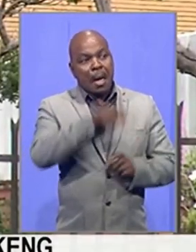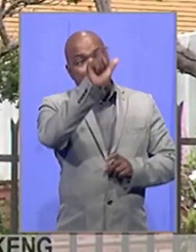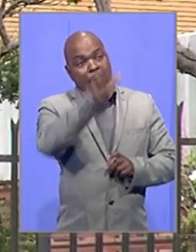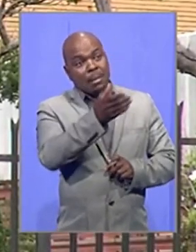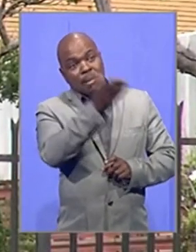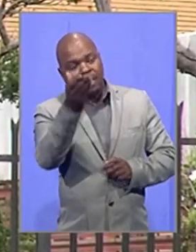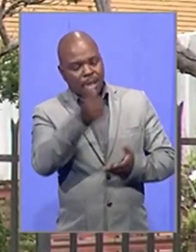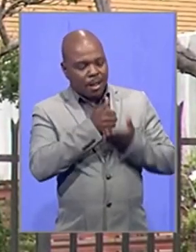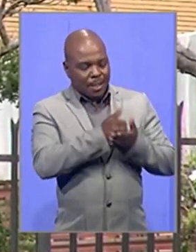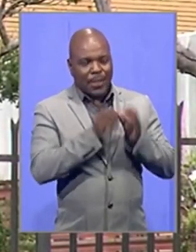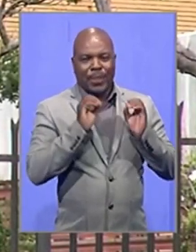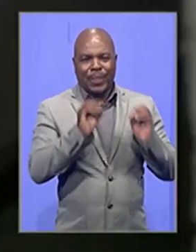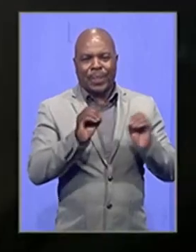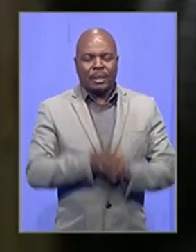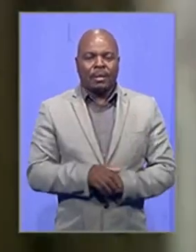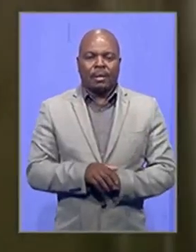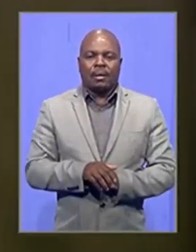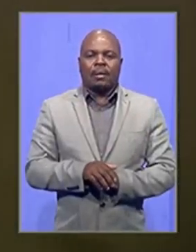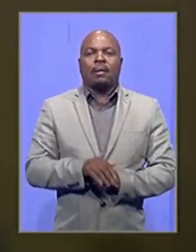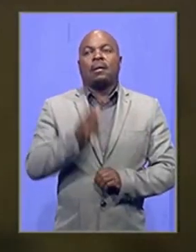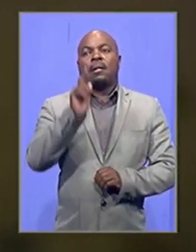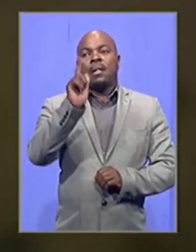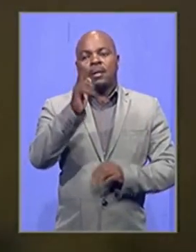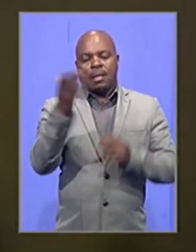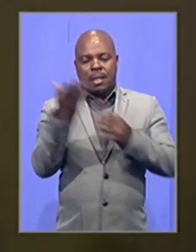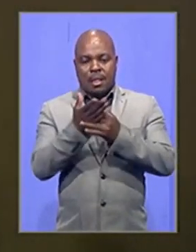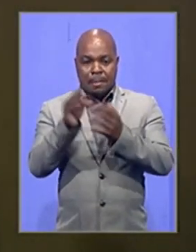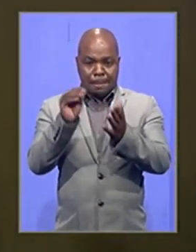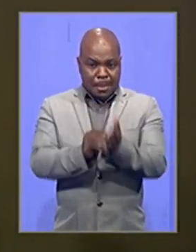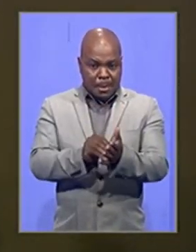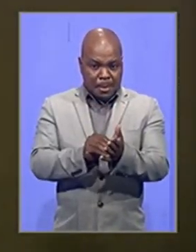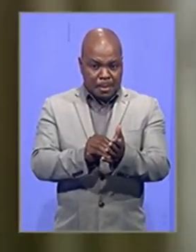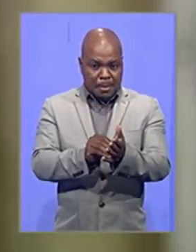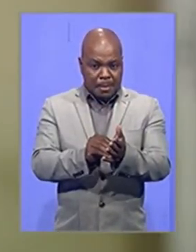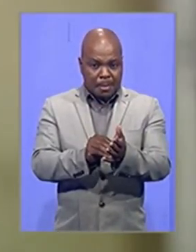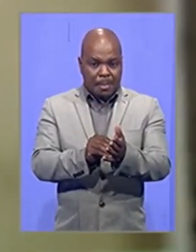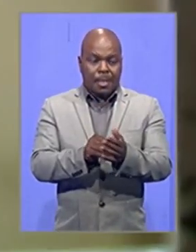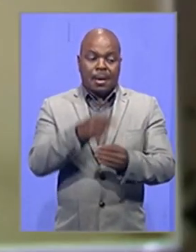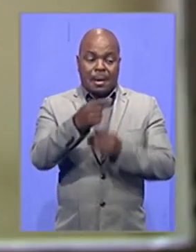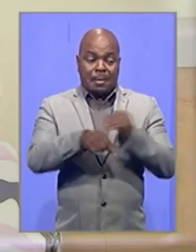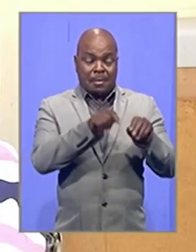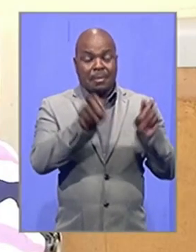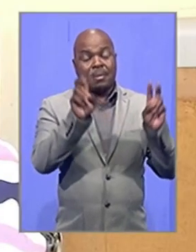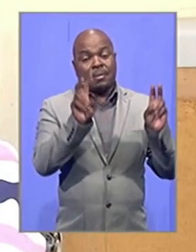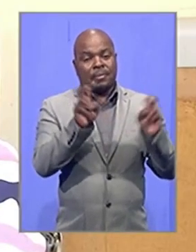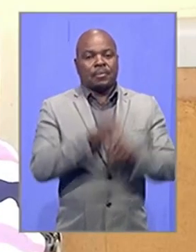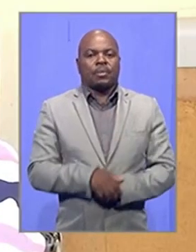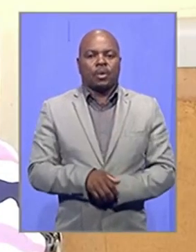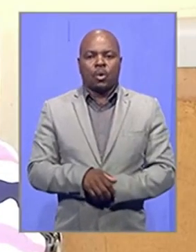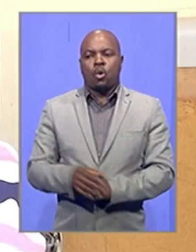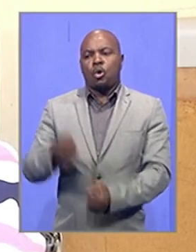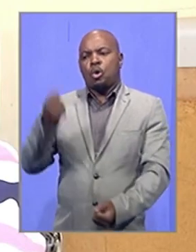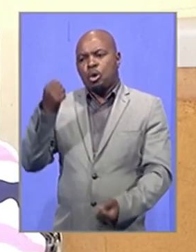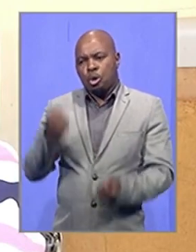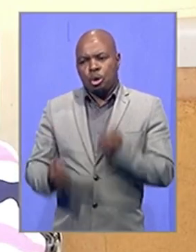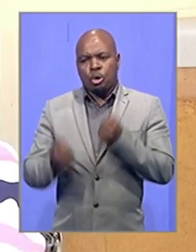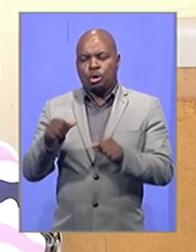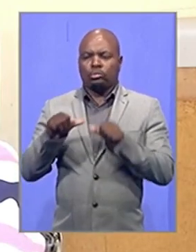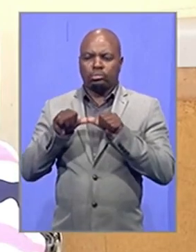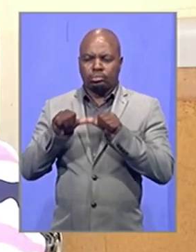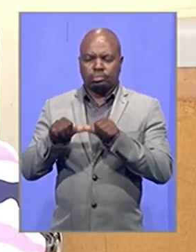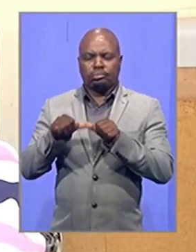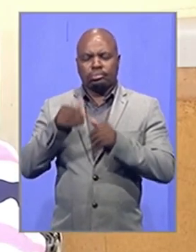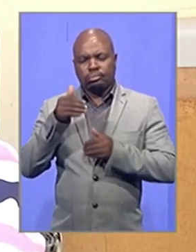mothusang go ne ga tlhatlhelwa molato tebang le tiragalo eno kotwenantsi ya